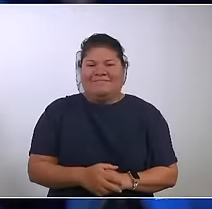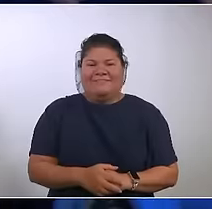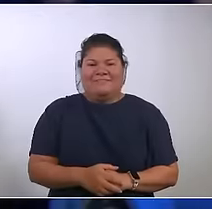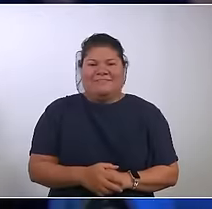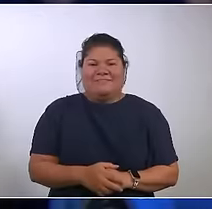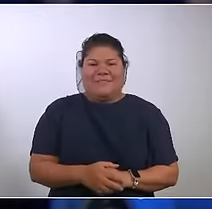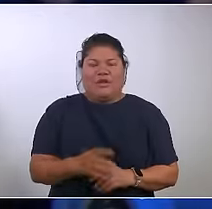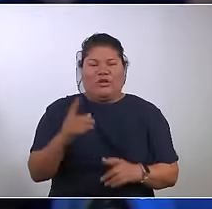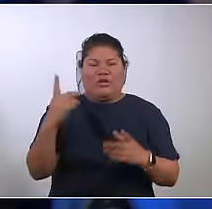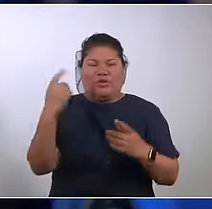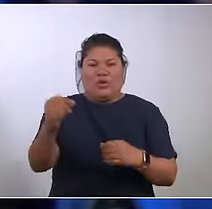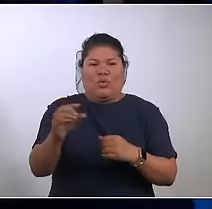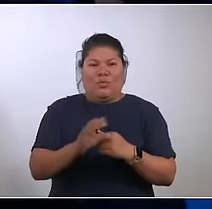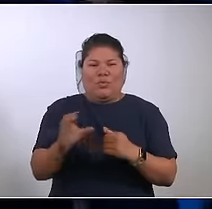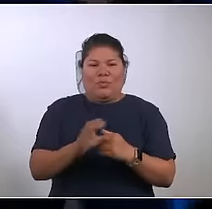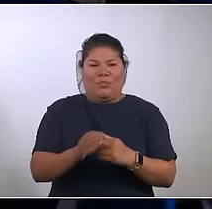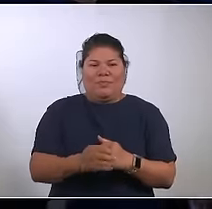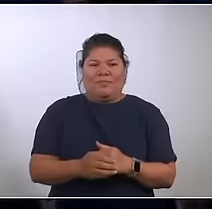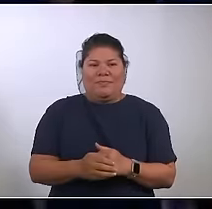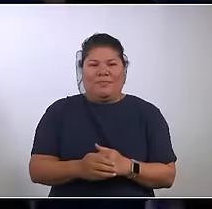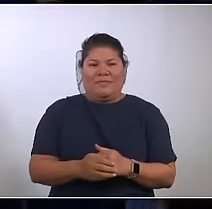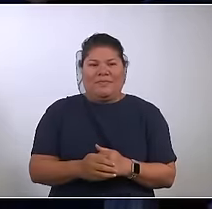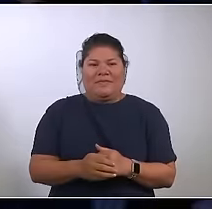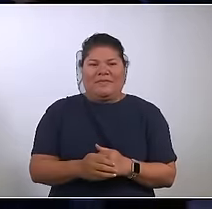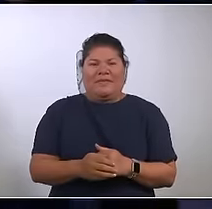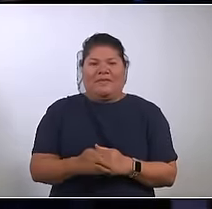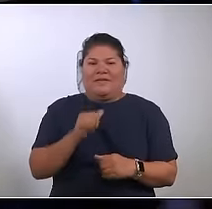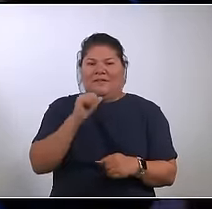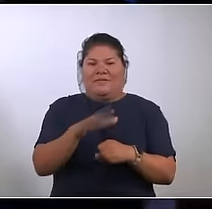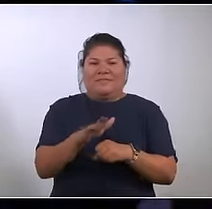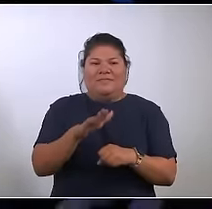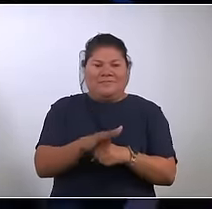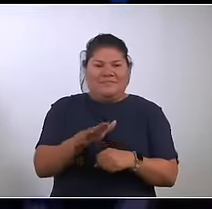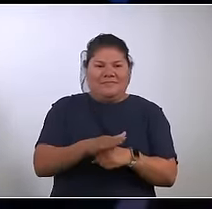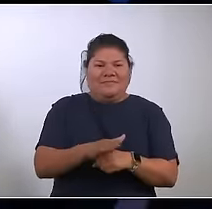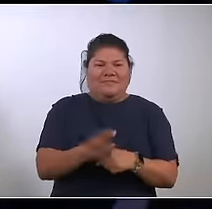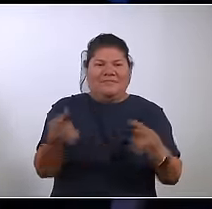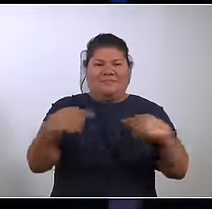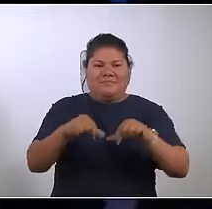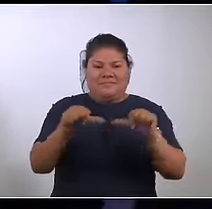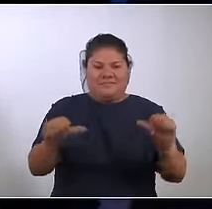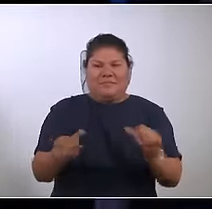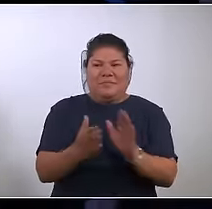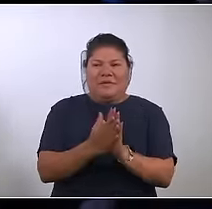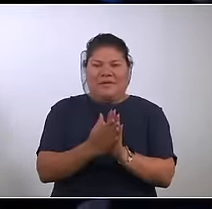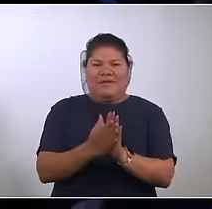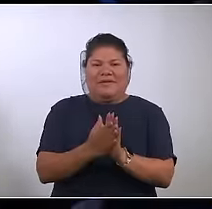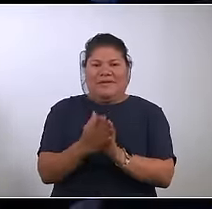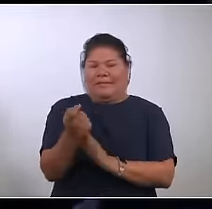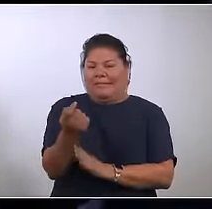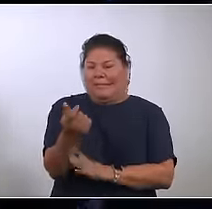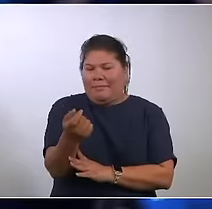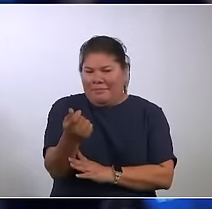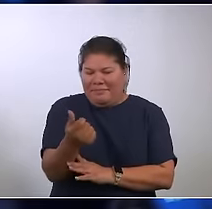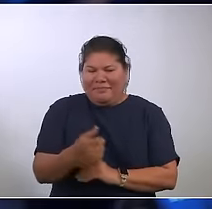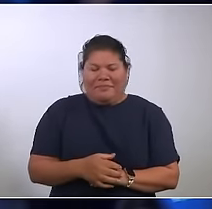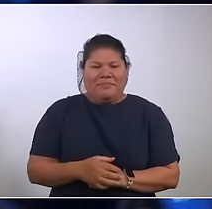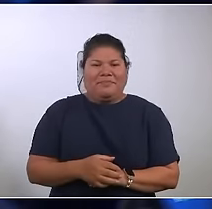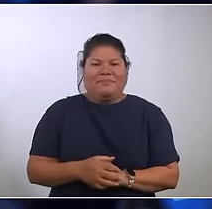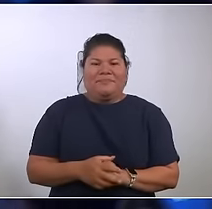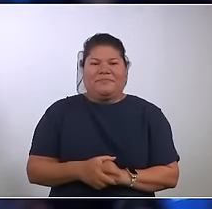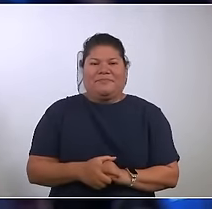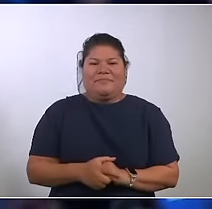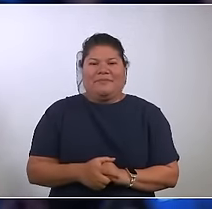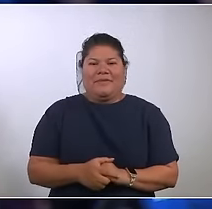Not enough just to go to church. No es suficiente ir a la iglesia solamente. Not enough just to come to the altar and pray just a little bit. No es suficiente venir al altar y